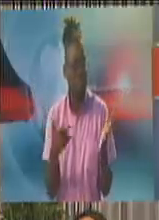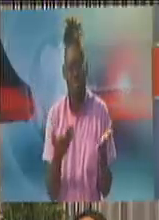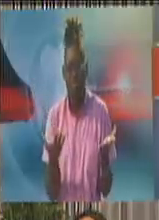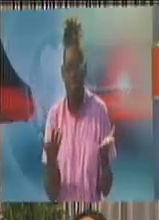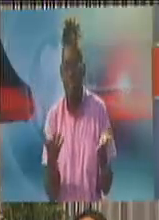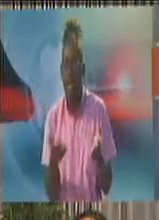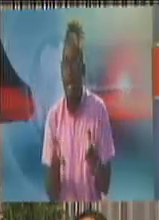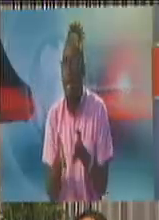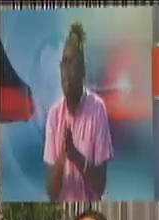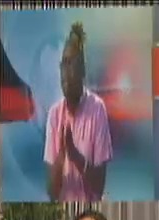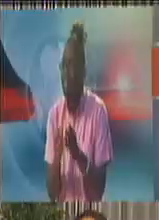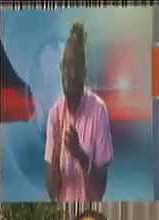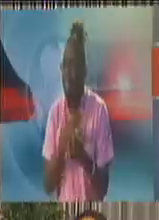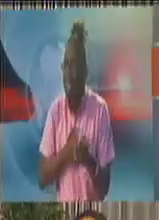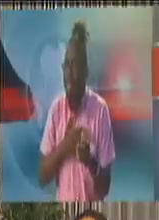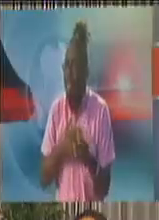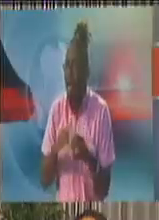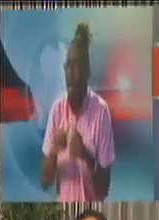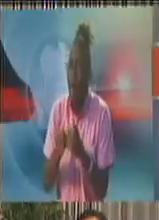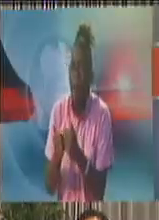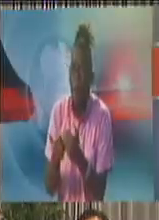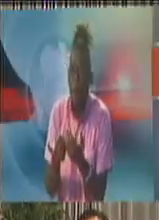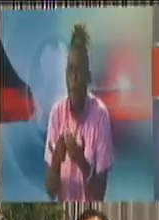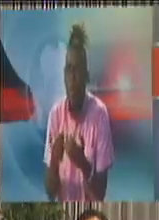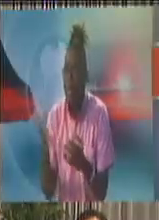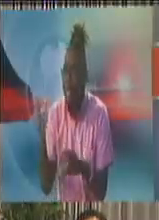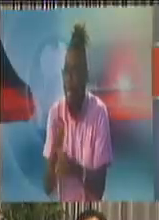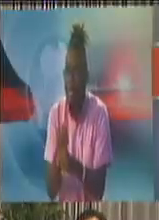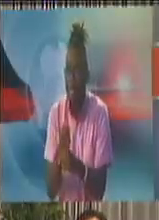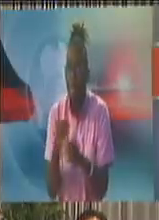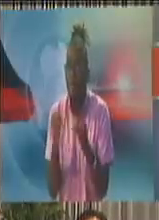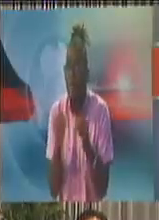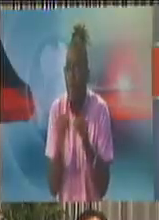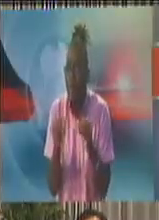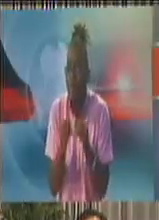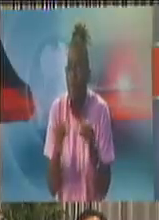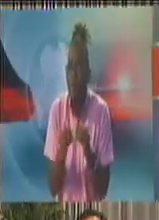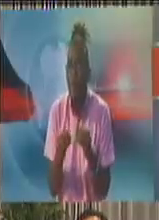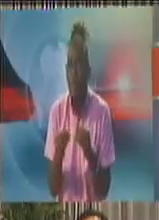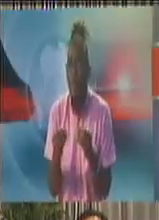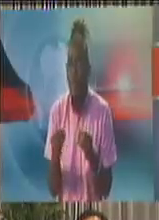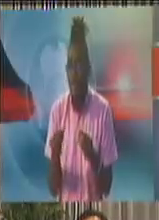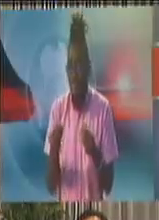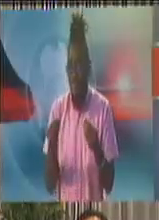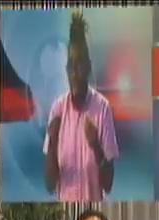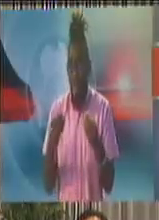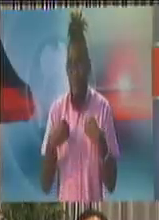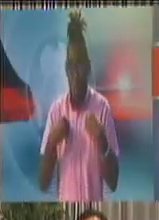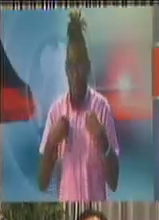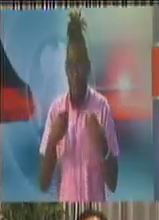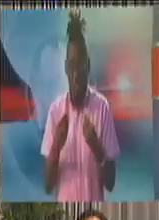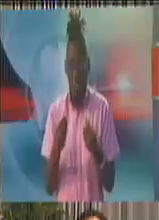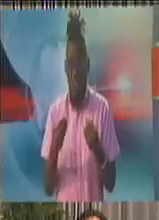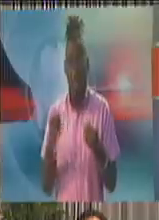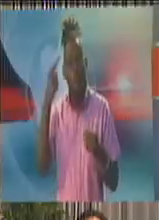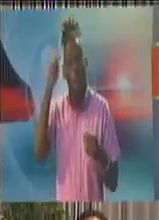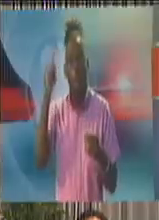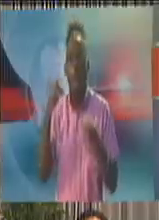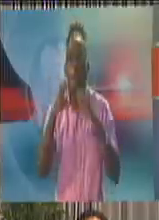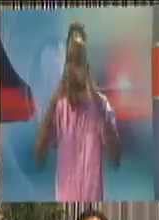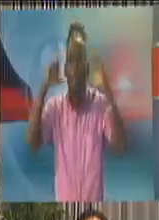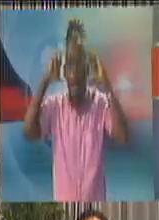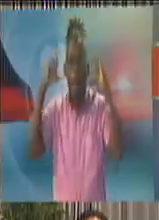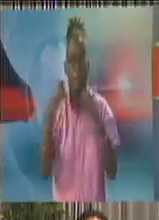advice as to how they can go about sourcing additional material to continue making the masks for distribution to members of the